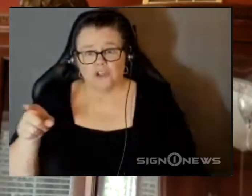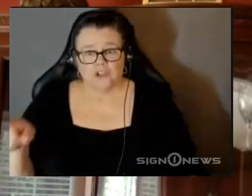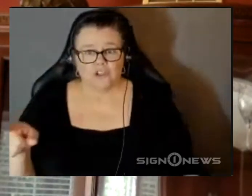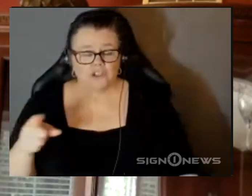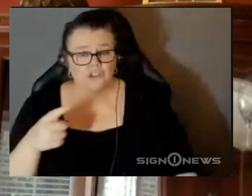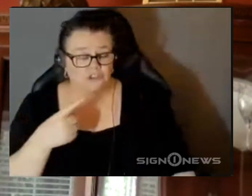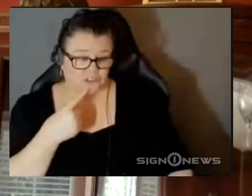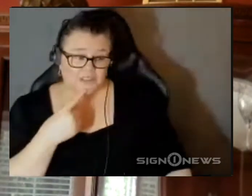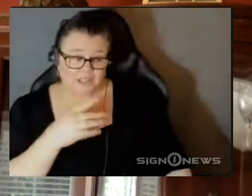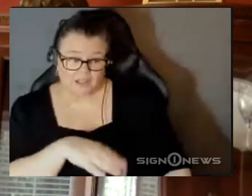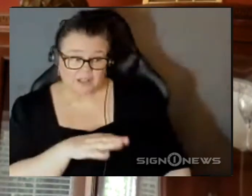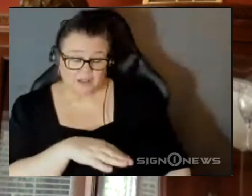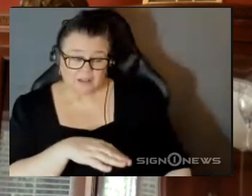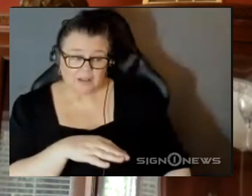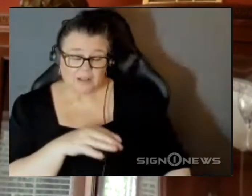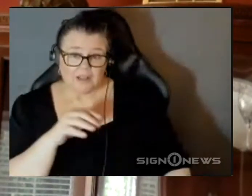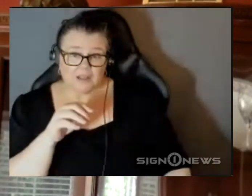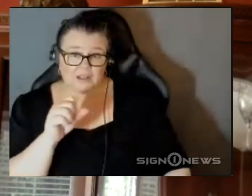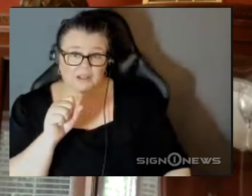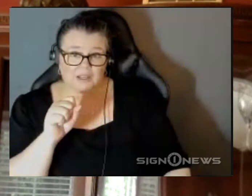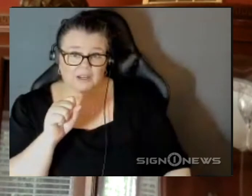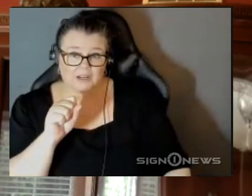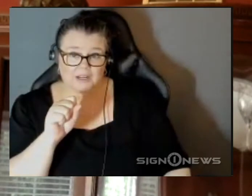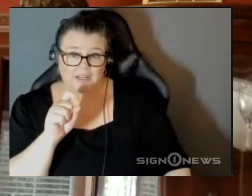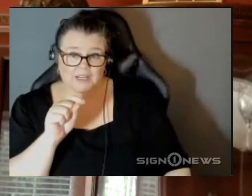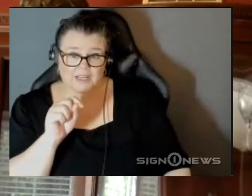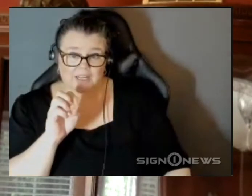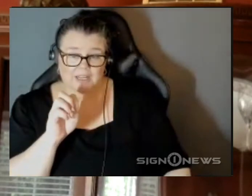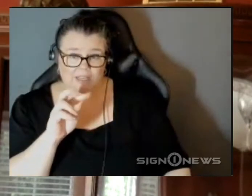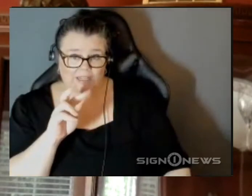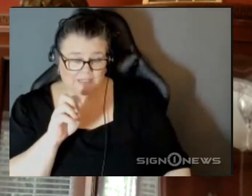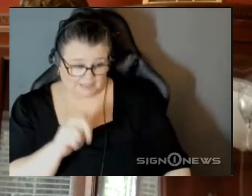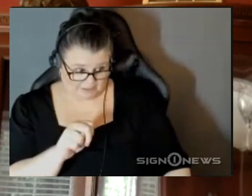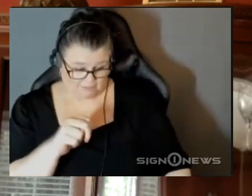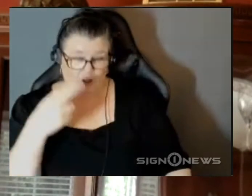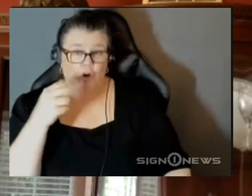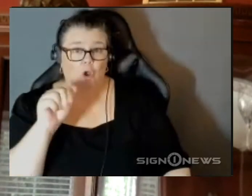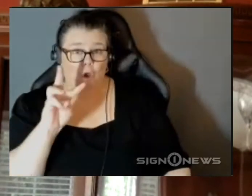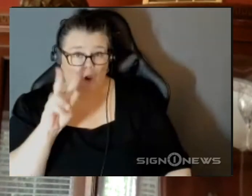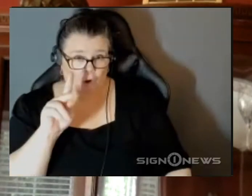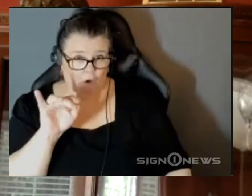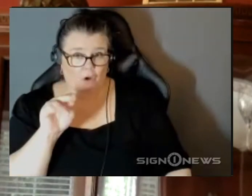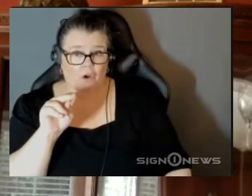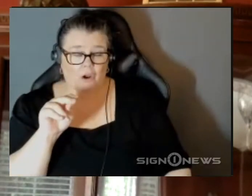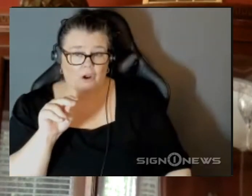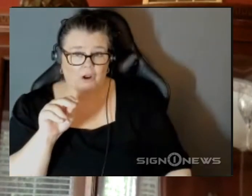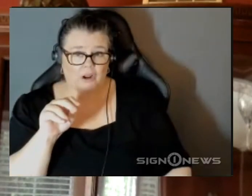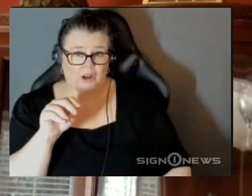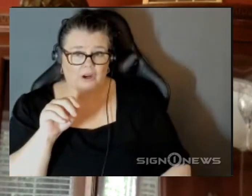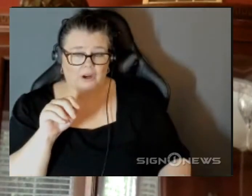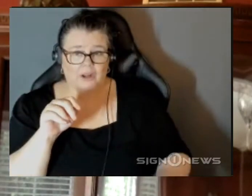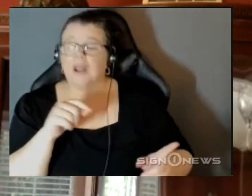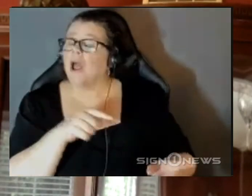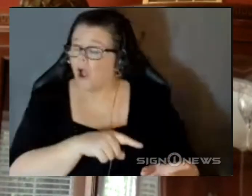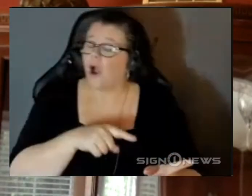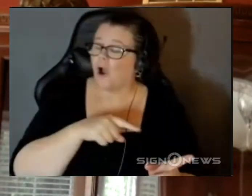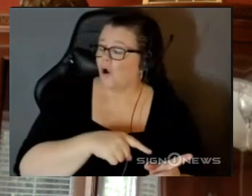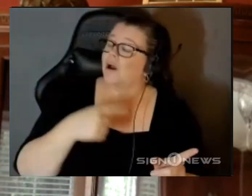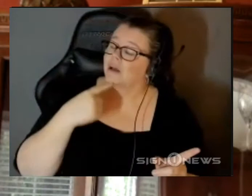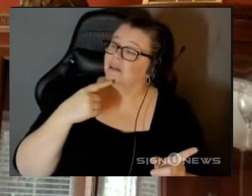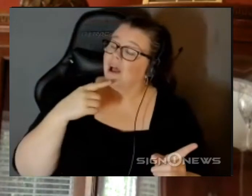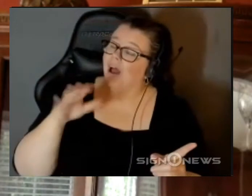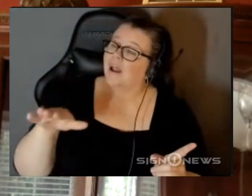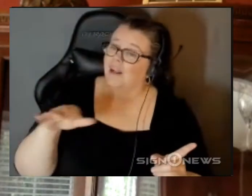Hawking needs more support with his activities of daily living than I do. And no one has ever questioned his